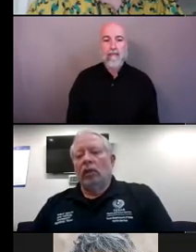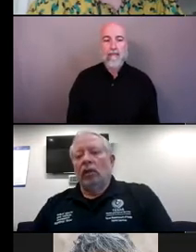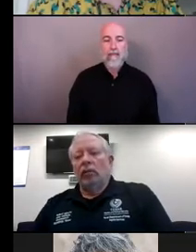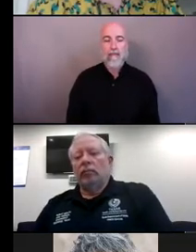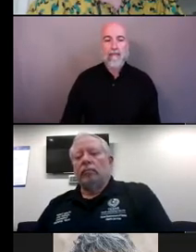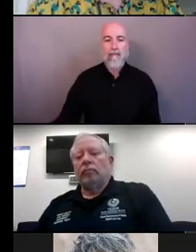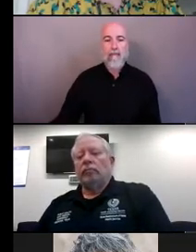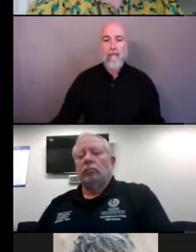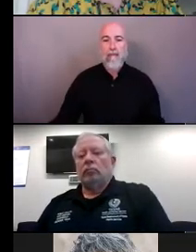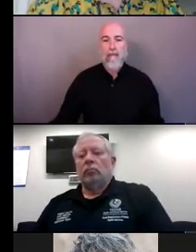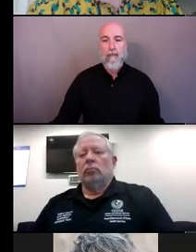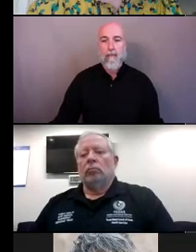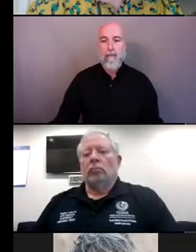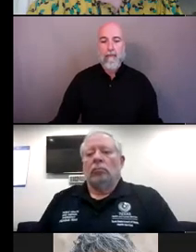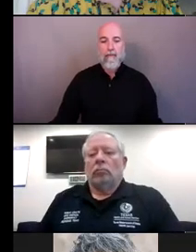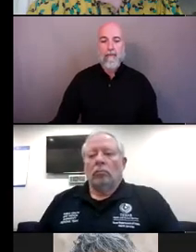I see that it's